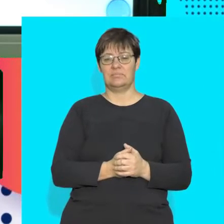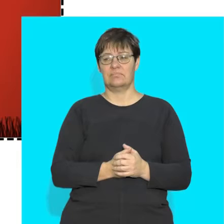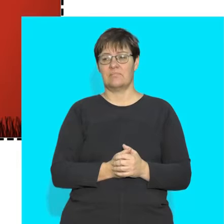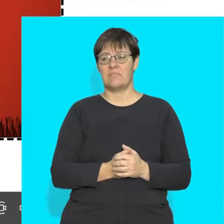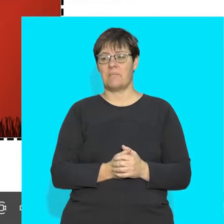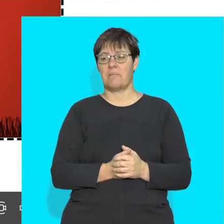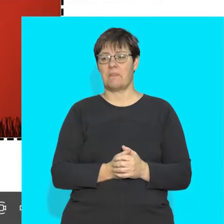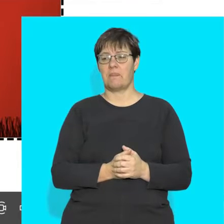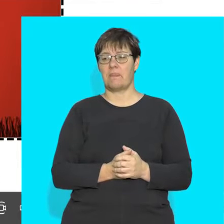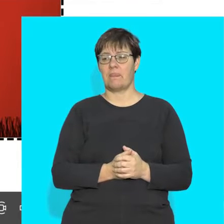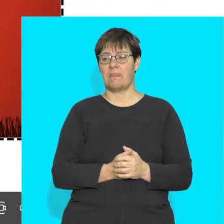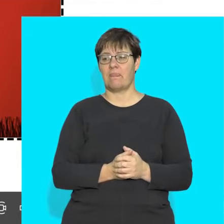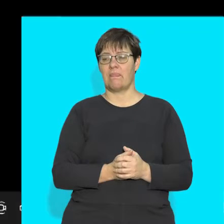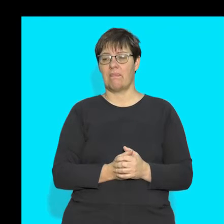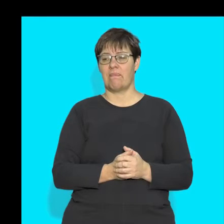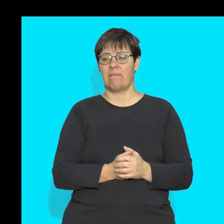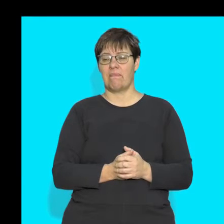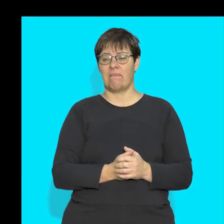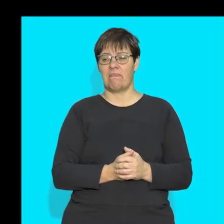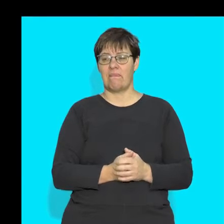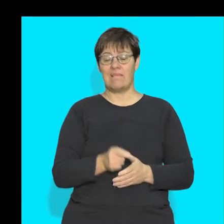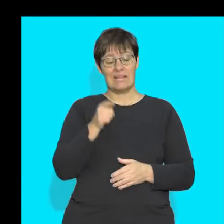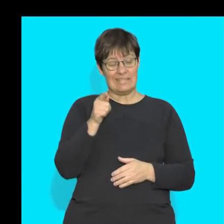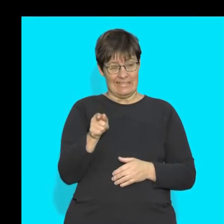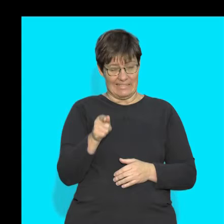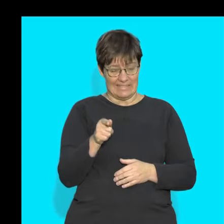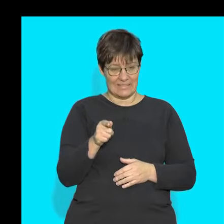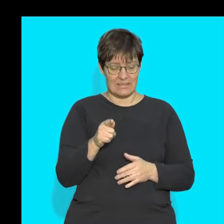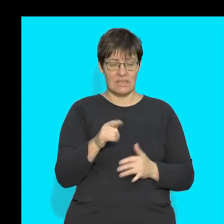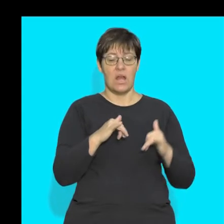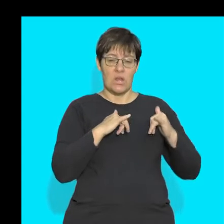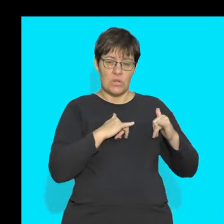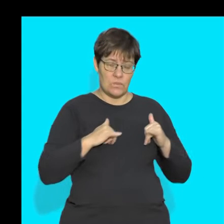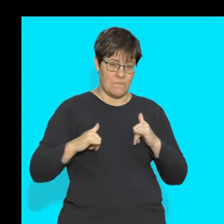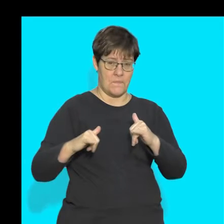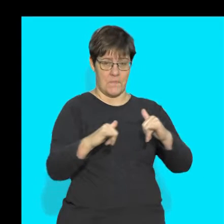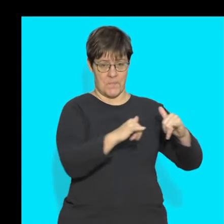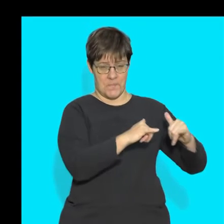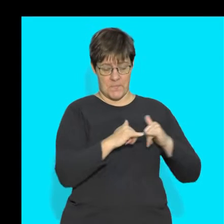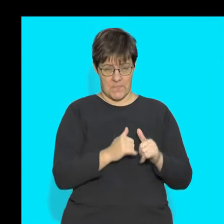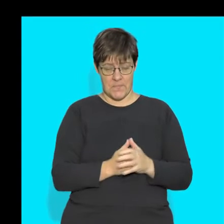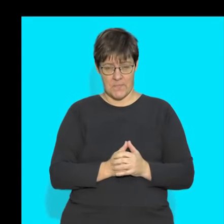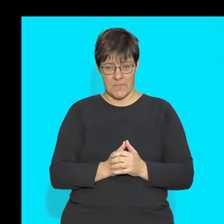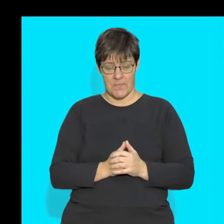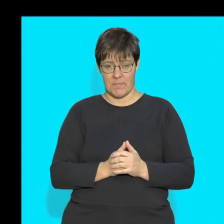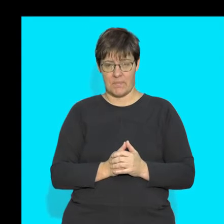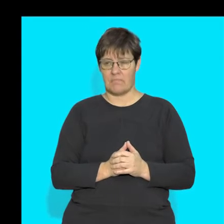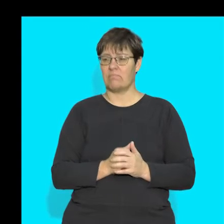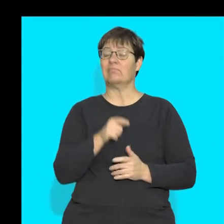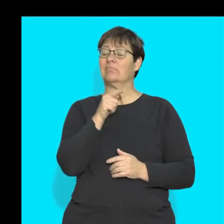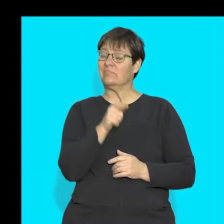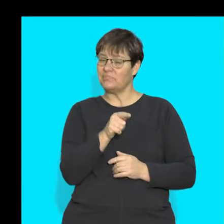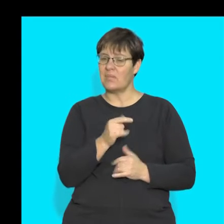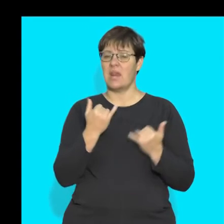tired. Okay, so that's uniform. Let's talk about what